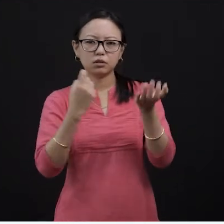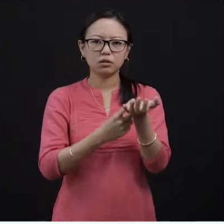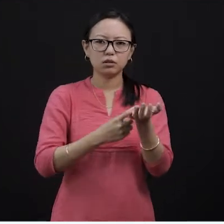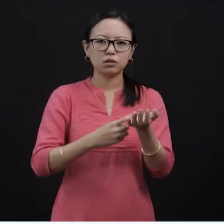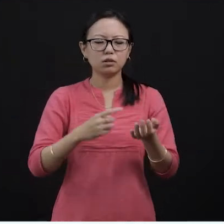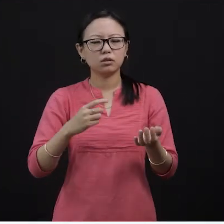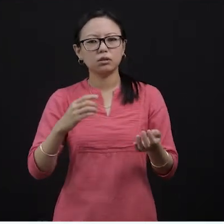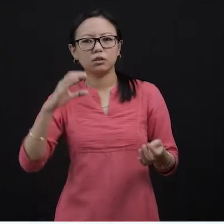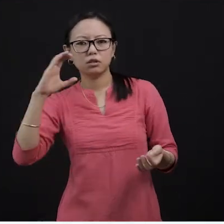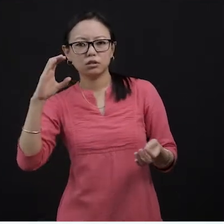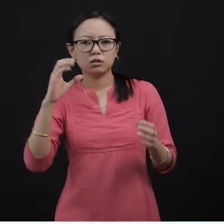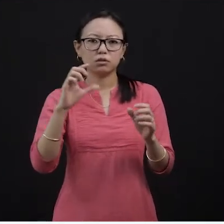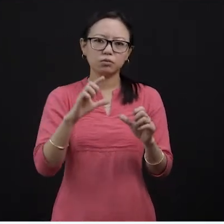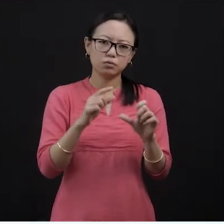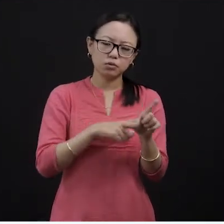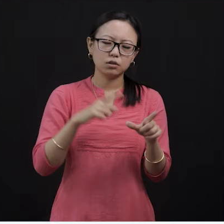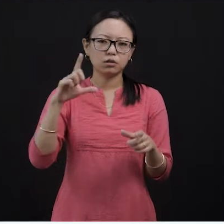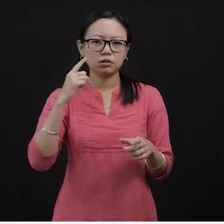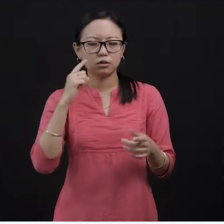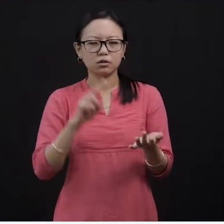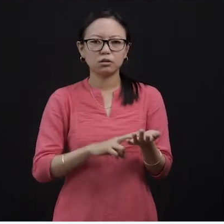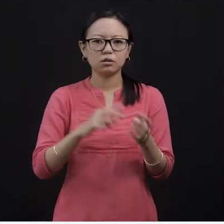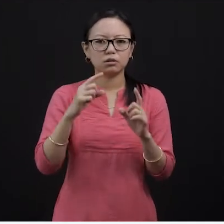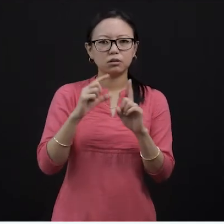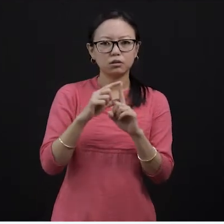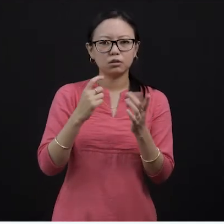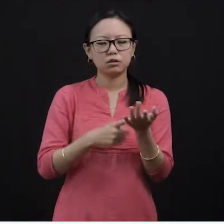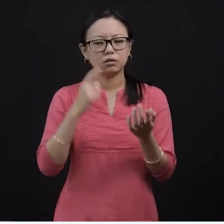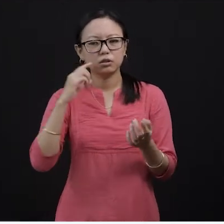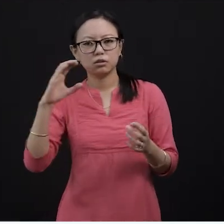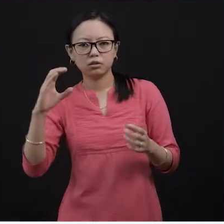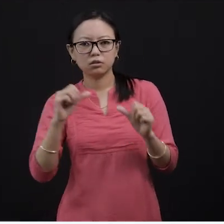ball-ended magnet, right? Okay, so students,